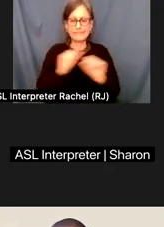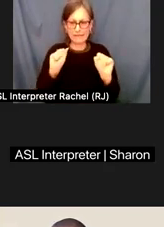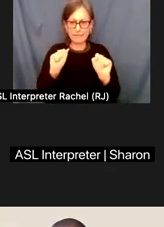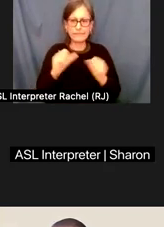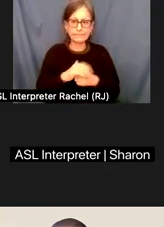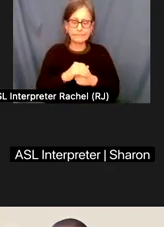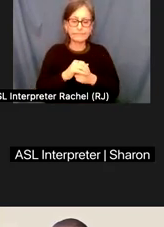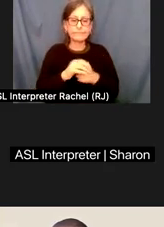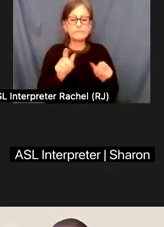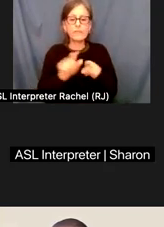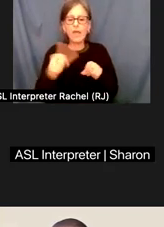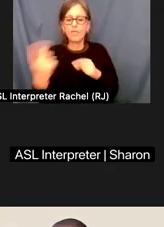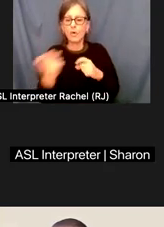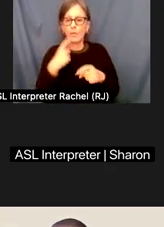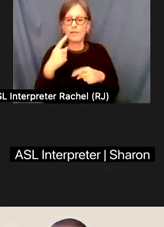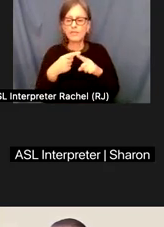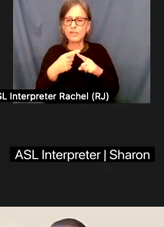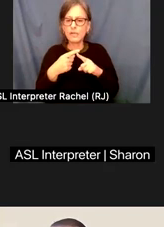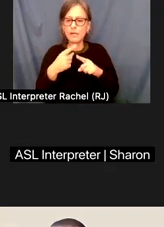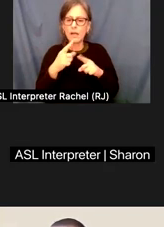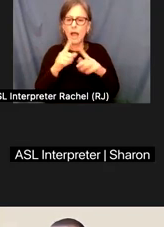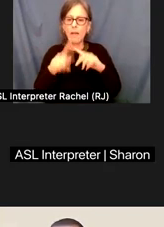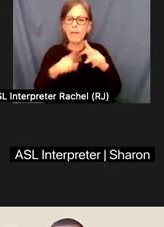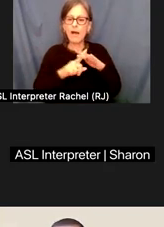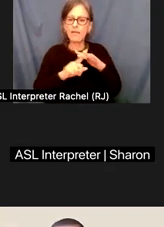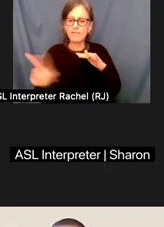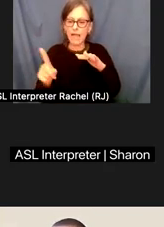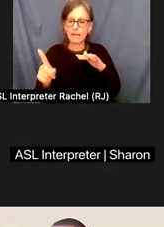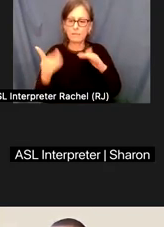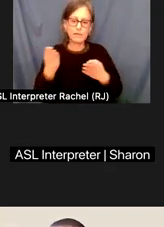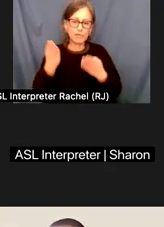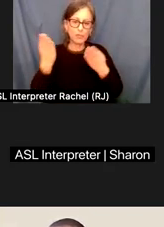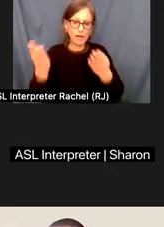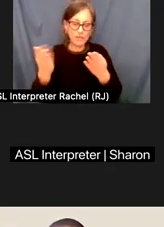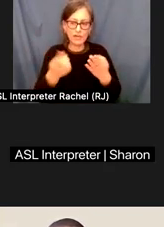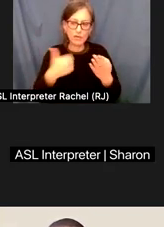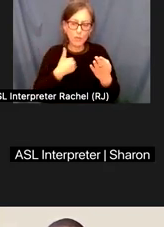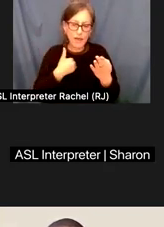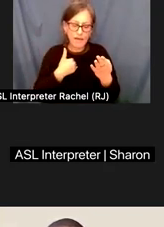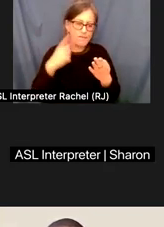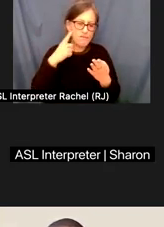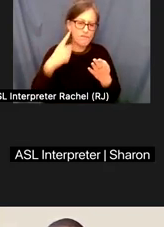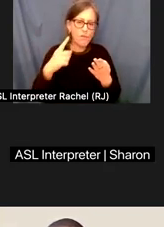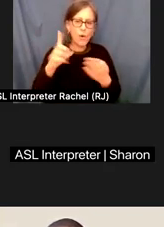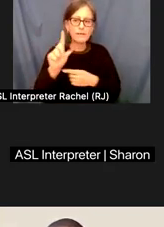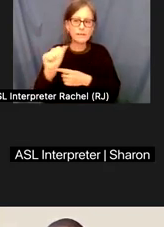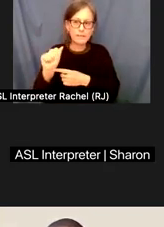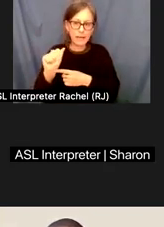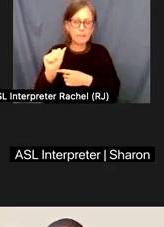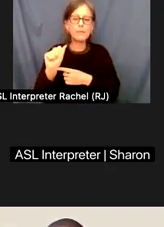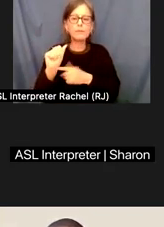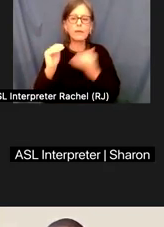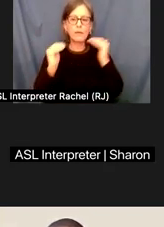Also, so a question from Kim: what evacuation recommendation do you have for disabled